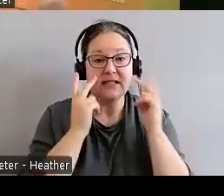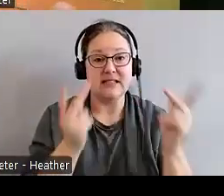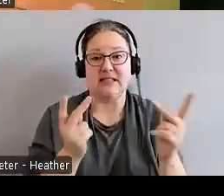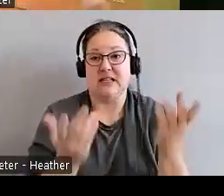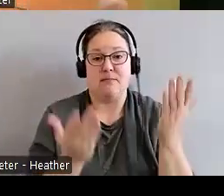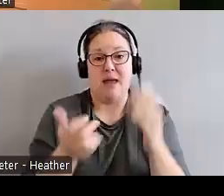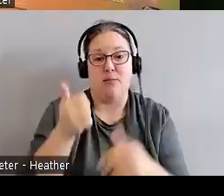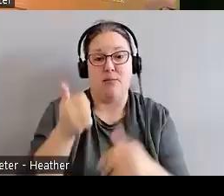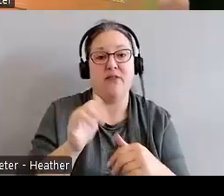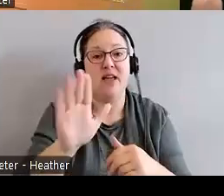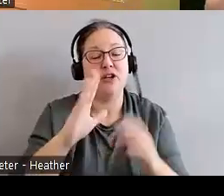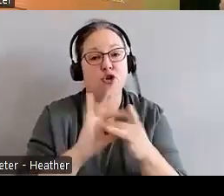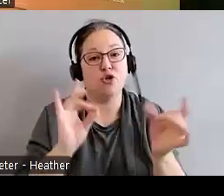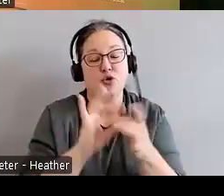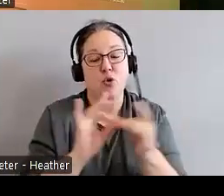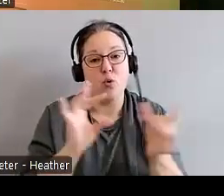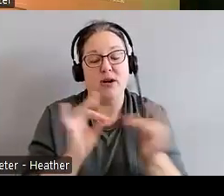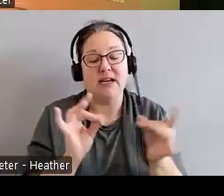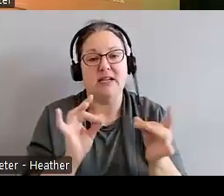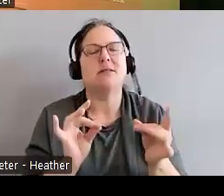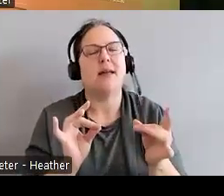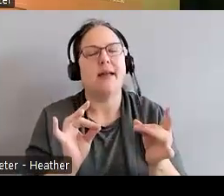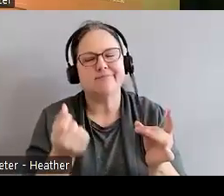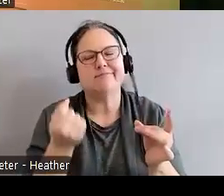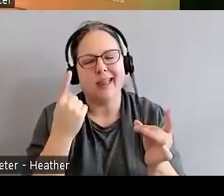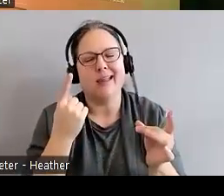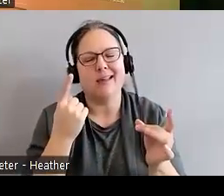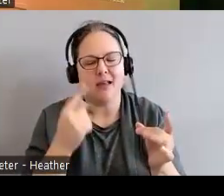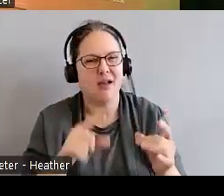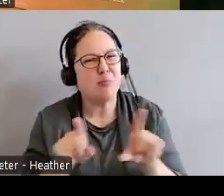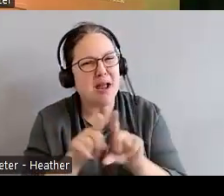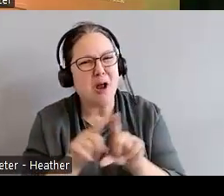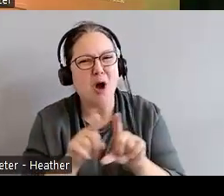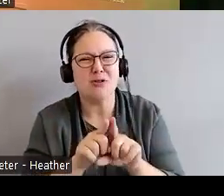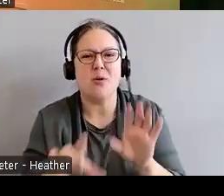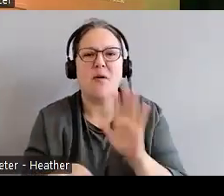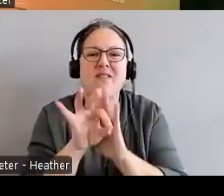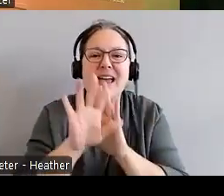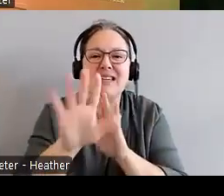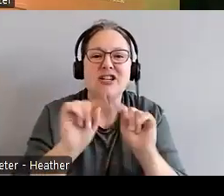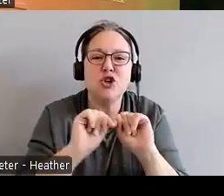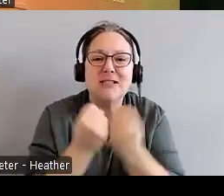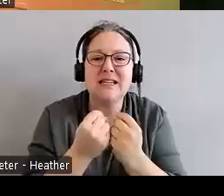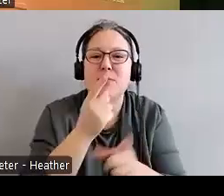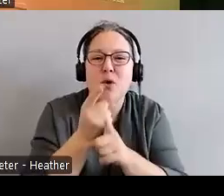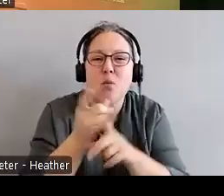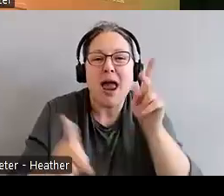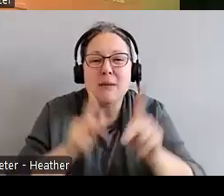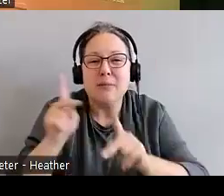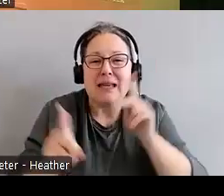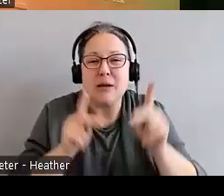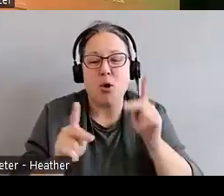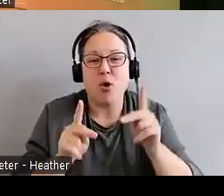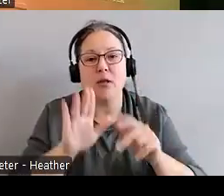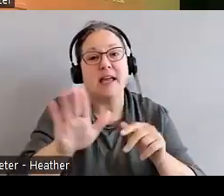Lee told. But that number three, the real key is finding your collaborators and teammates. And I just think that the findings, as well